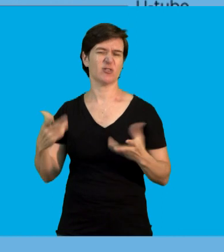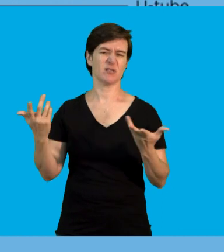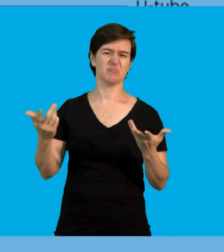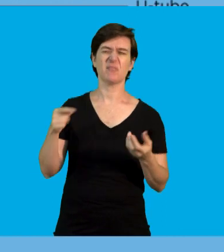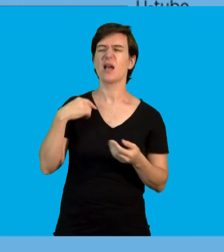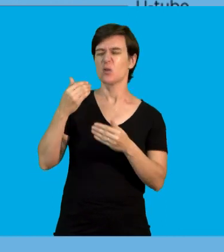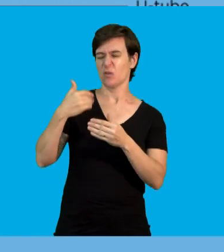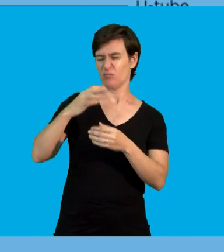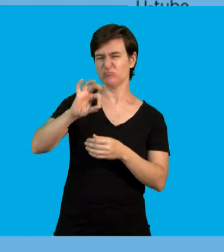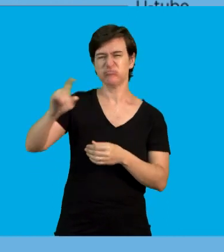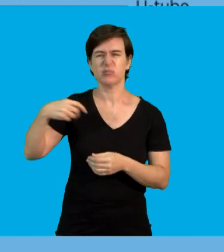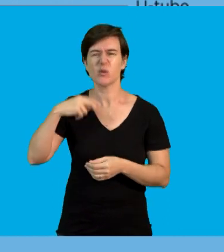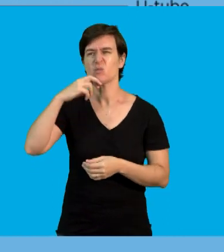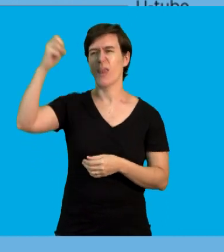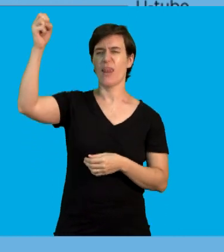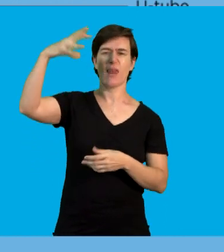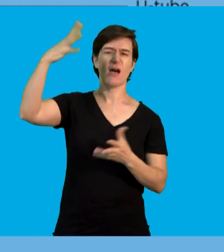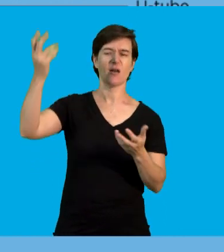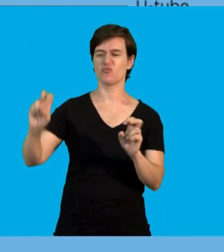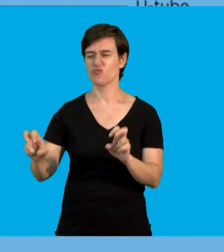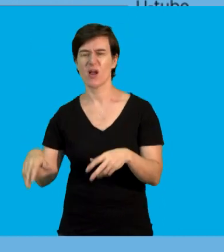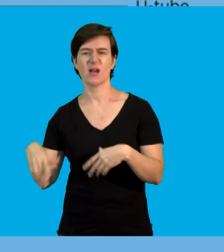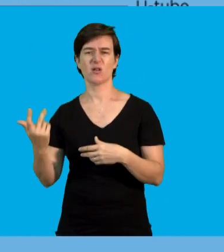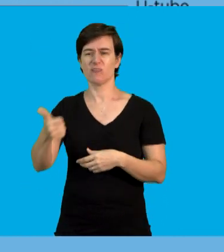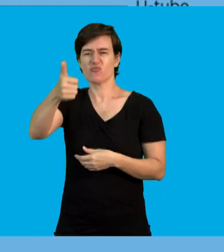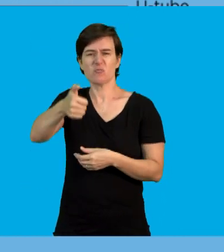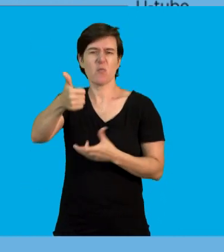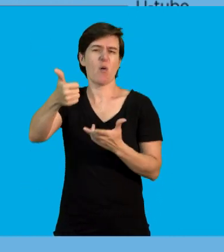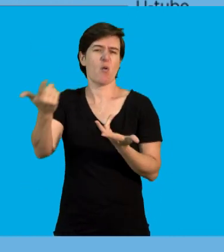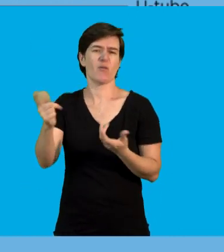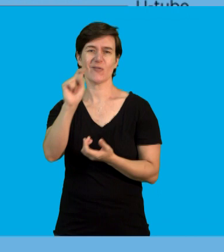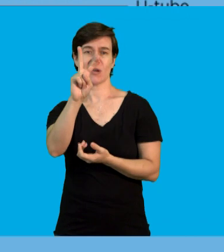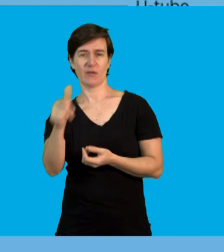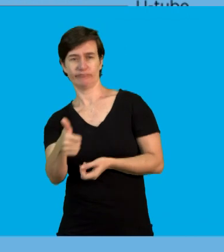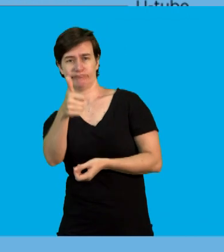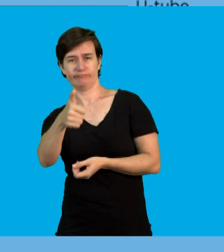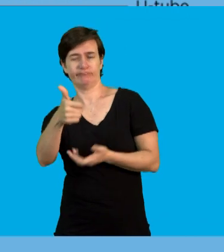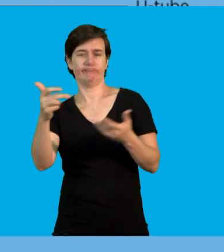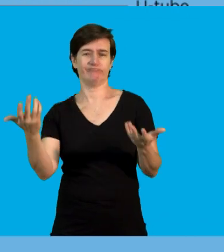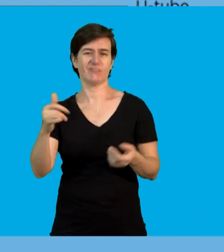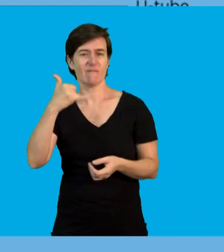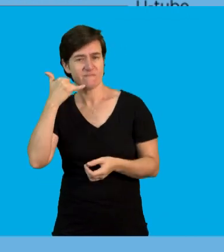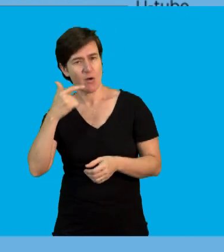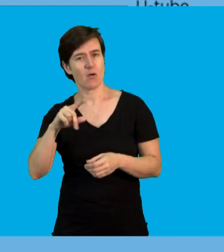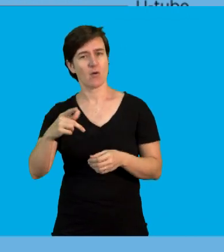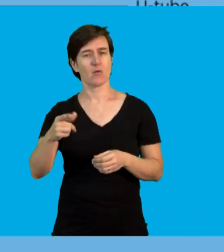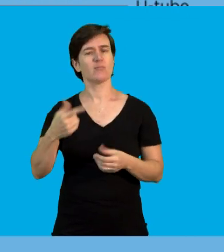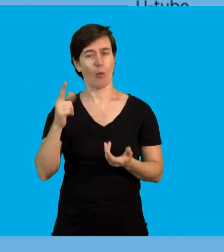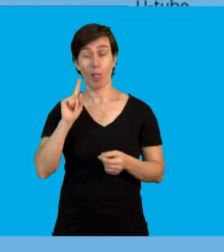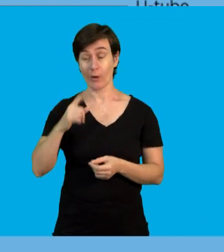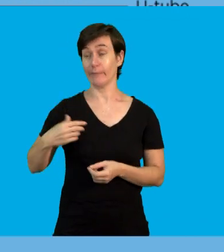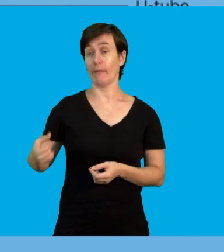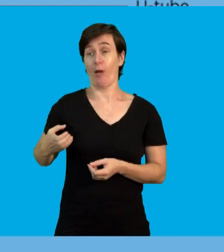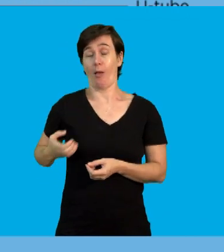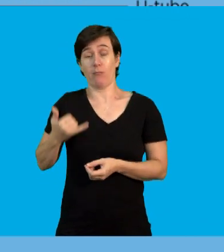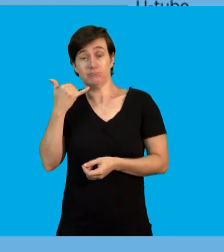we use on our daily basis, the light bulbs, the radios, the remotes when you're controlling our TVs, our cell phones that is